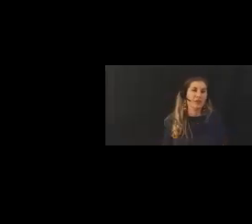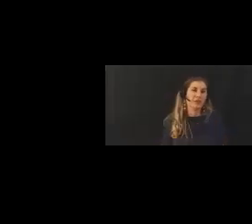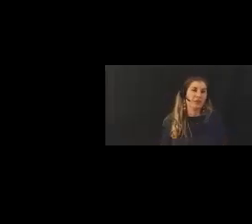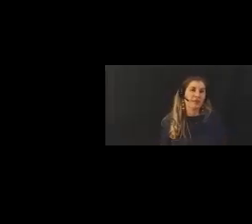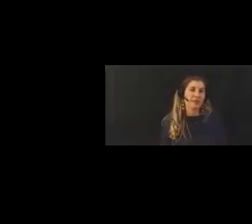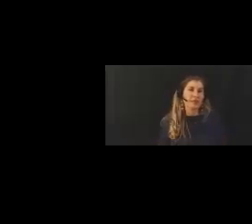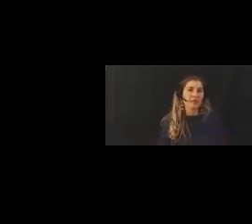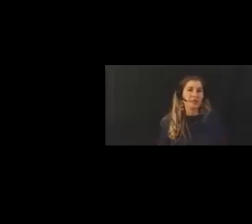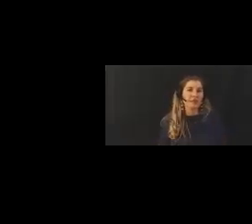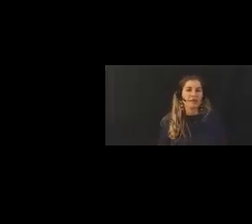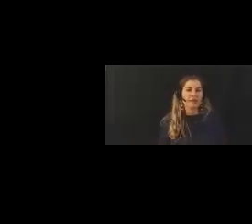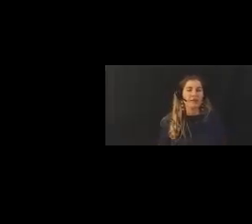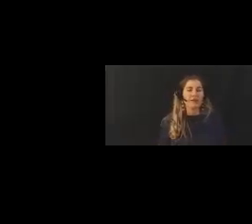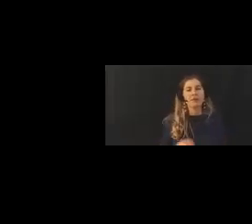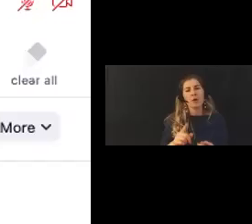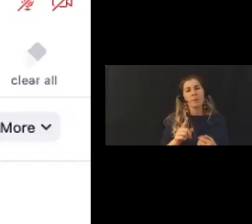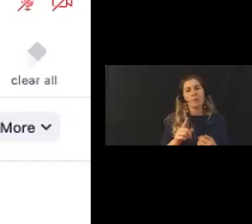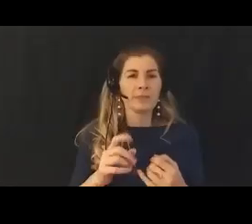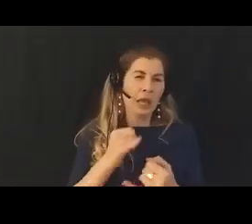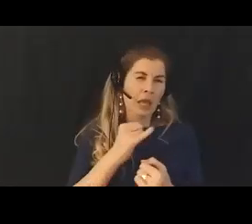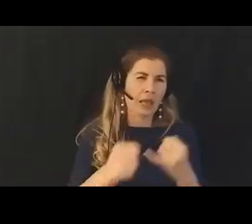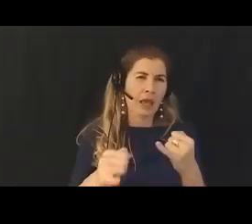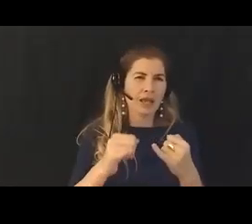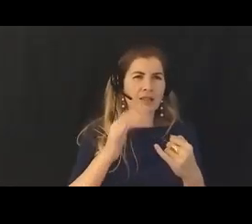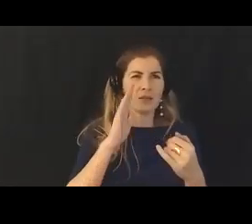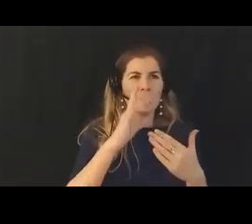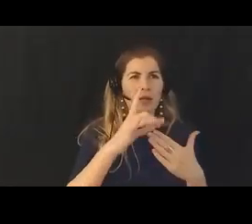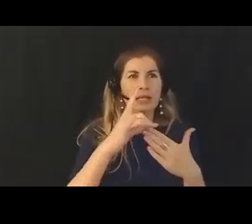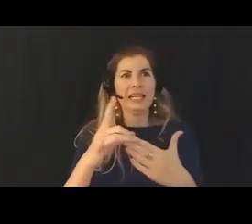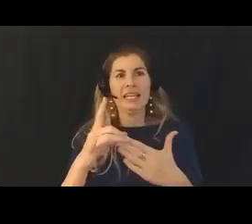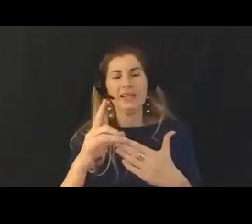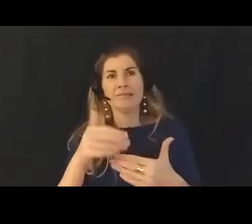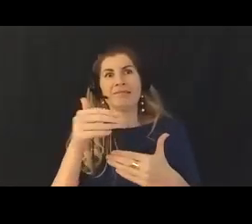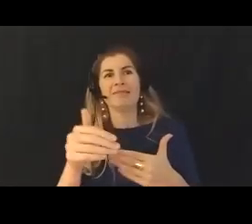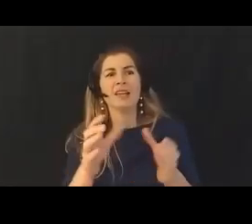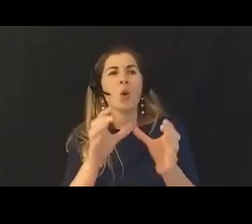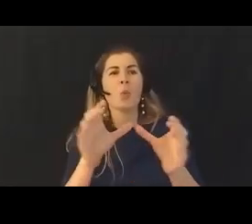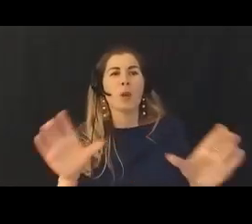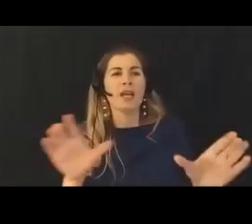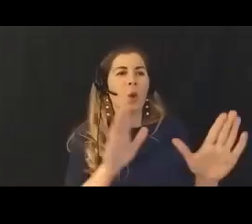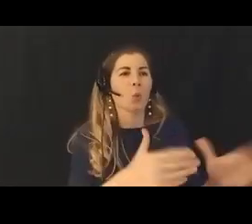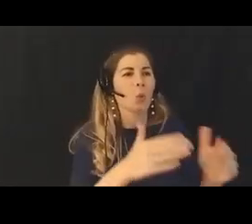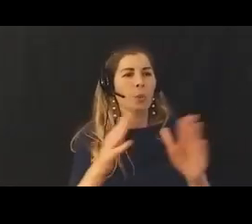The last thing that is kind of going to lead us into the breakout rooms today that I want to share with you all